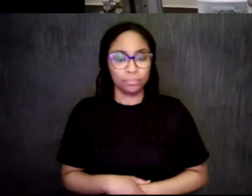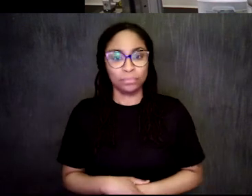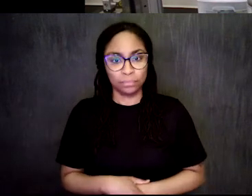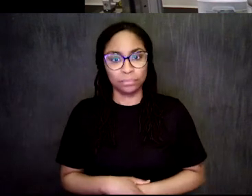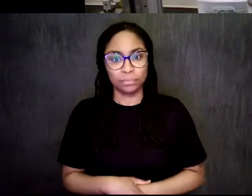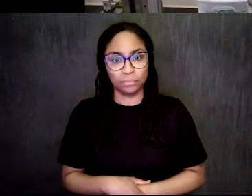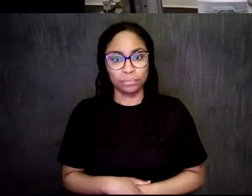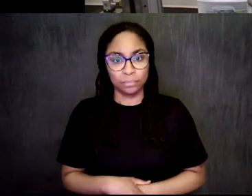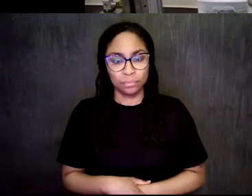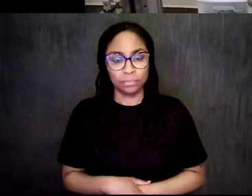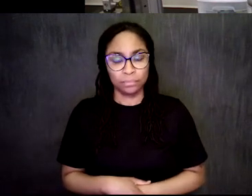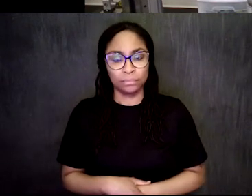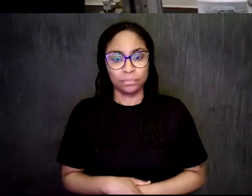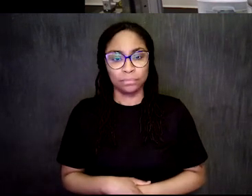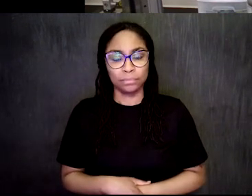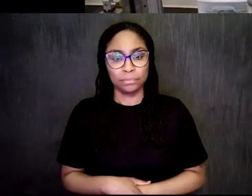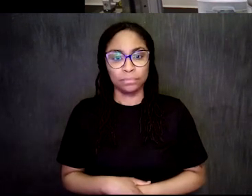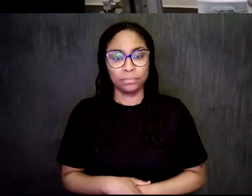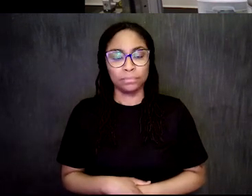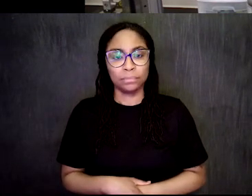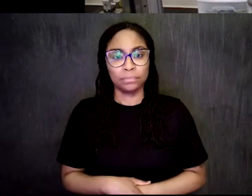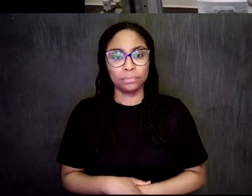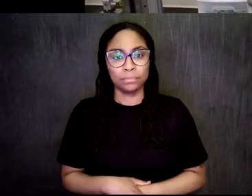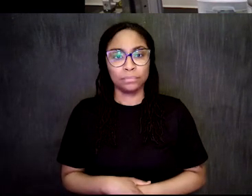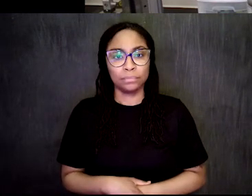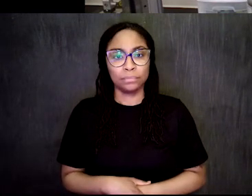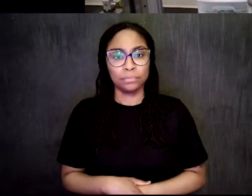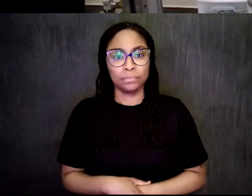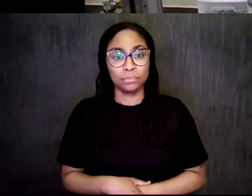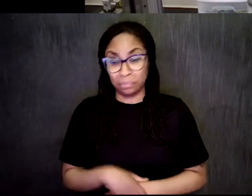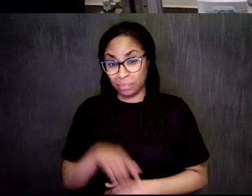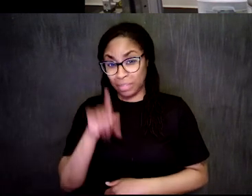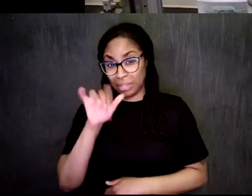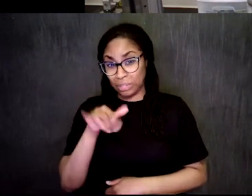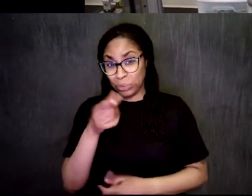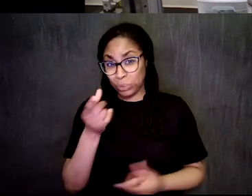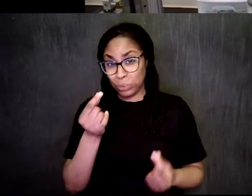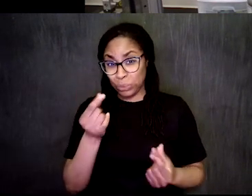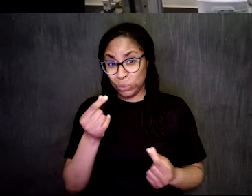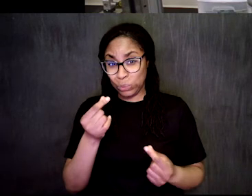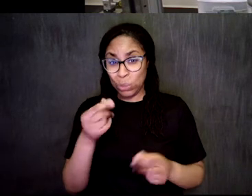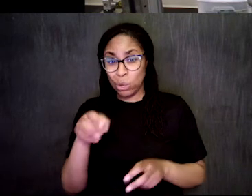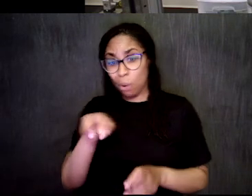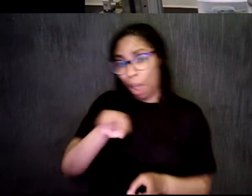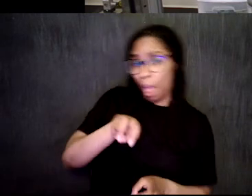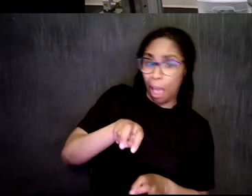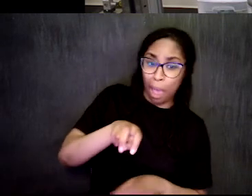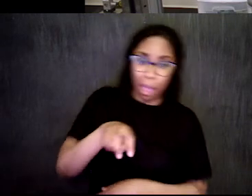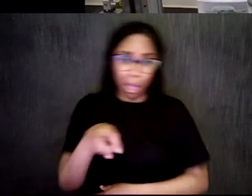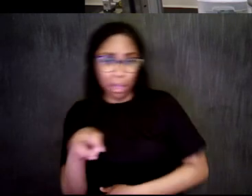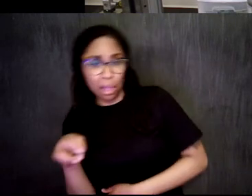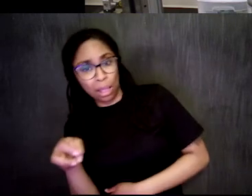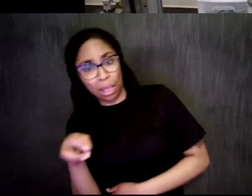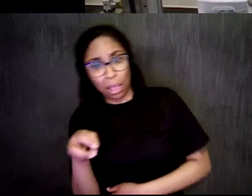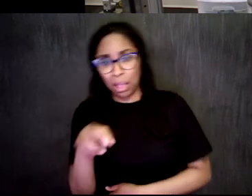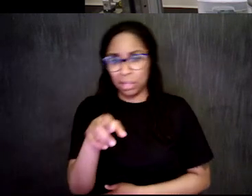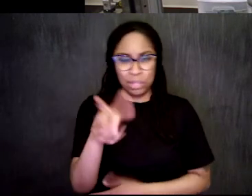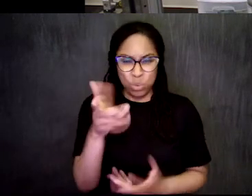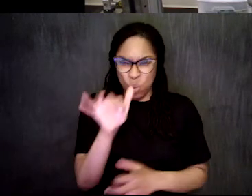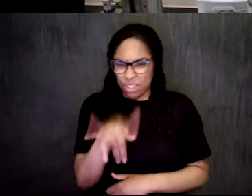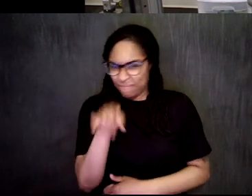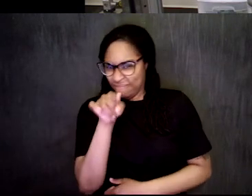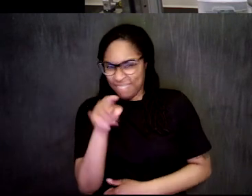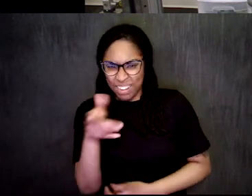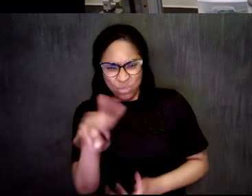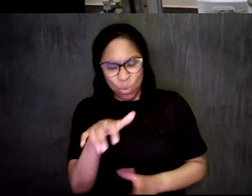gonna have long limbs, and then you're gonna return back to the start position. So when you're doing this, try not to tilt the hips or